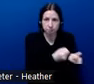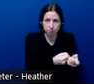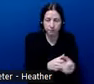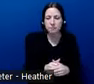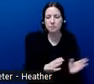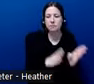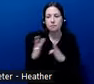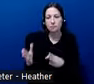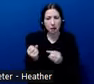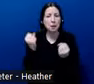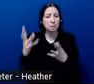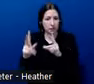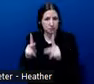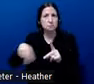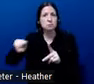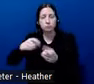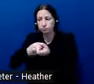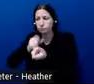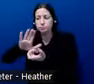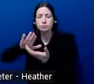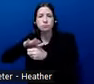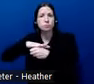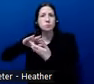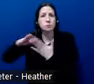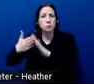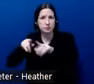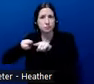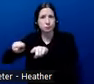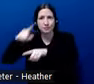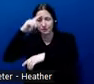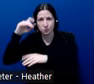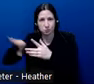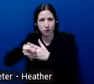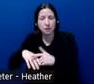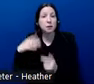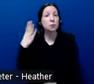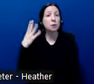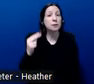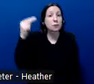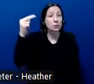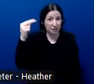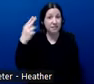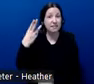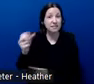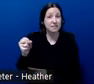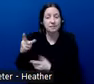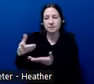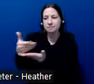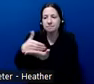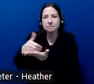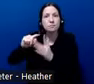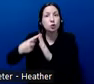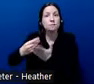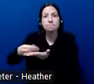for community over the summer break. Youth from Burnaby North Secondary started their fundraising for the Christmas Bureau. And at the